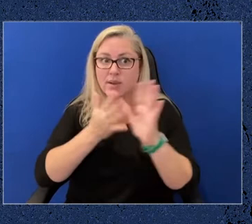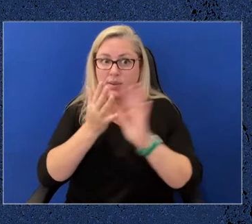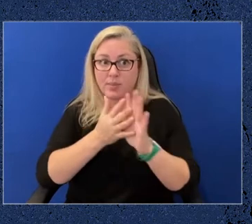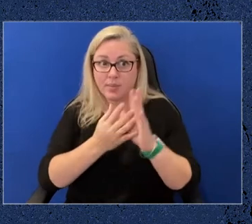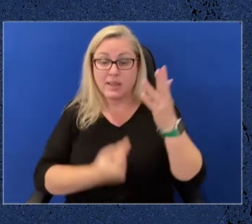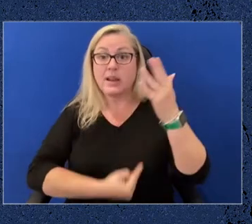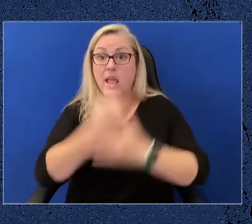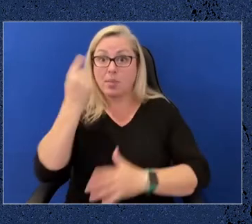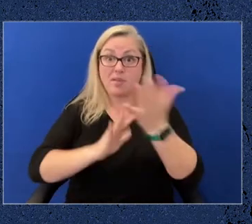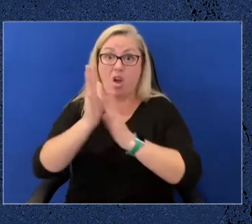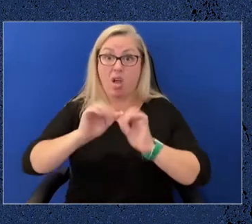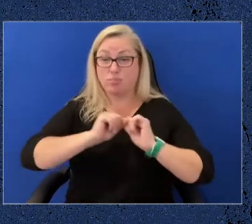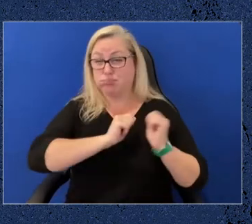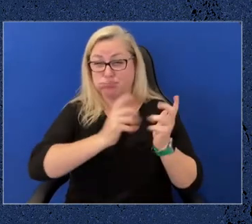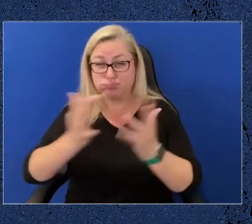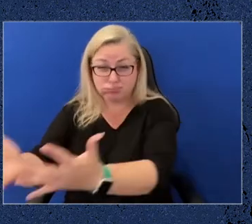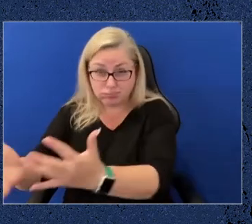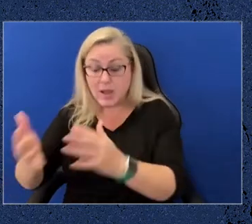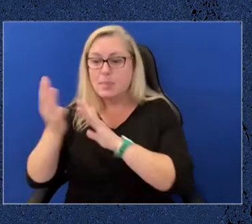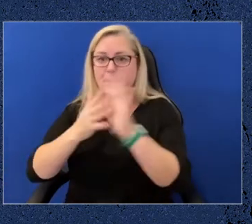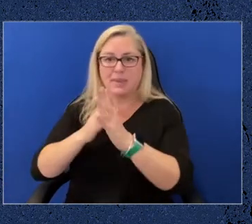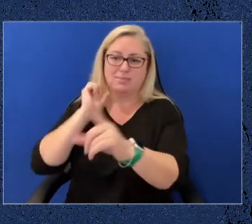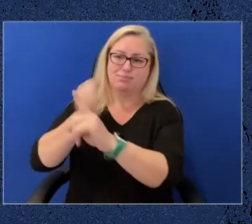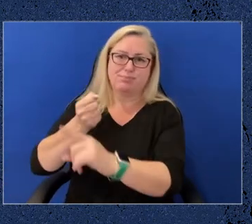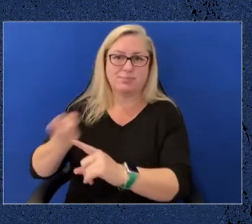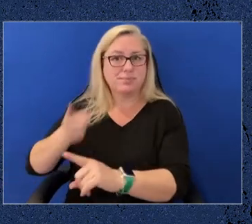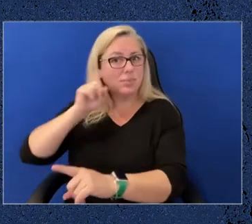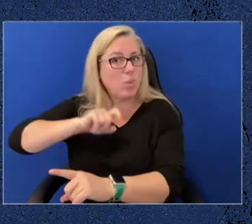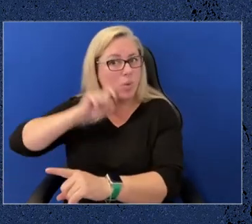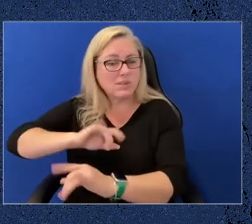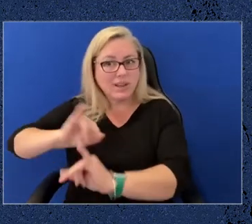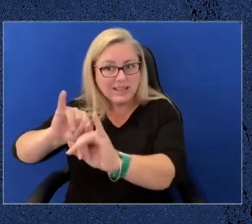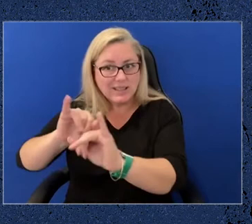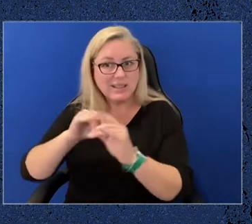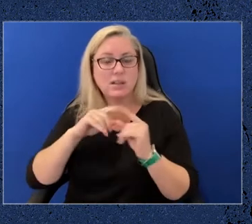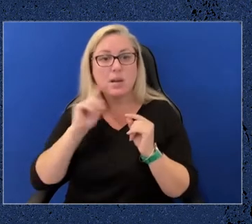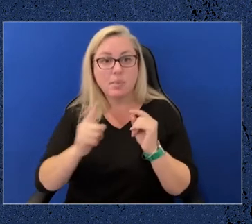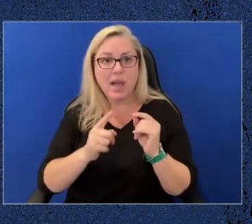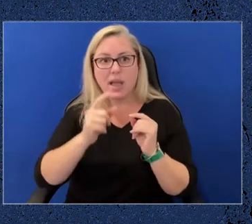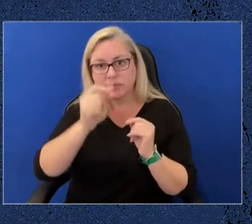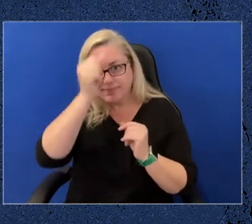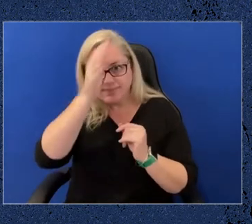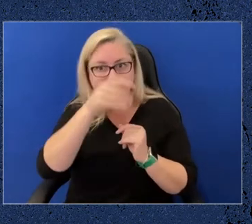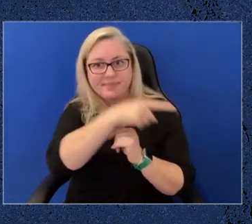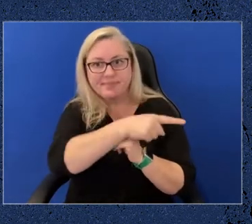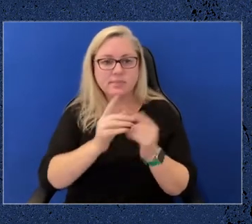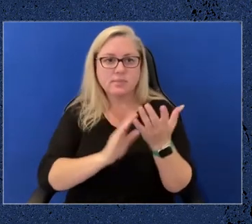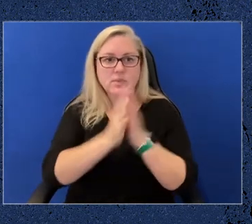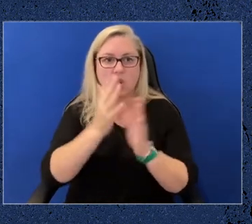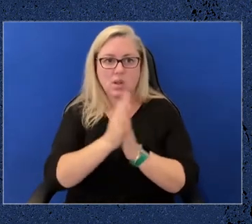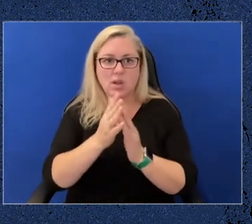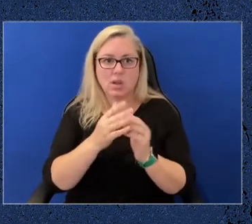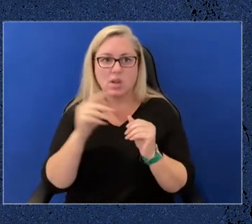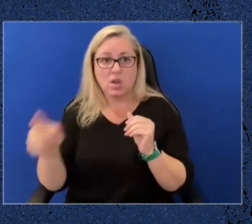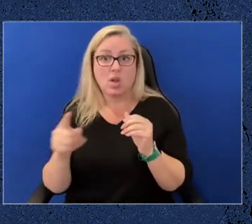quality. But there are burning knowledges across various... So I talk about Indigenous sciences, right? So Wiradjuri had